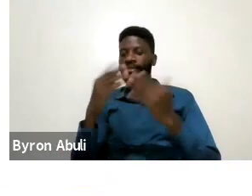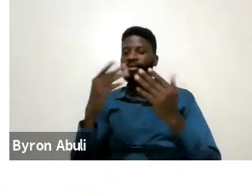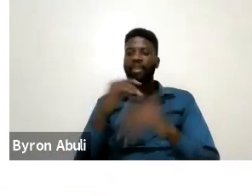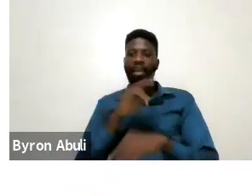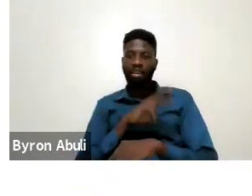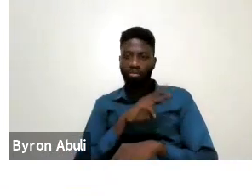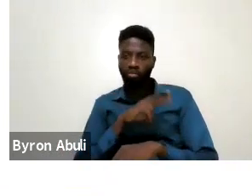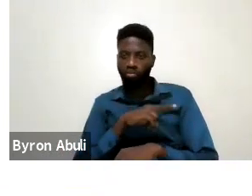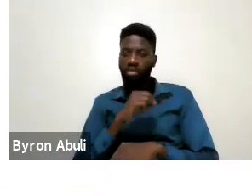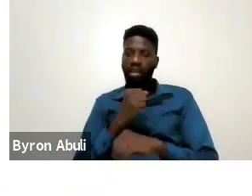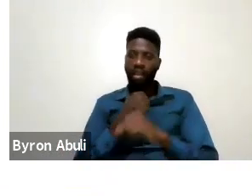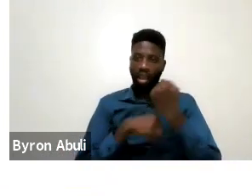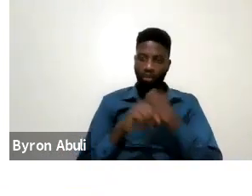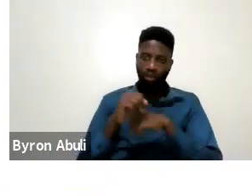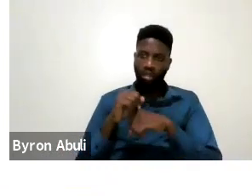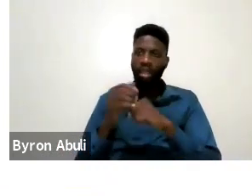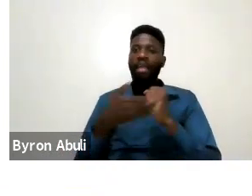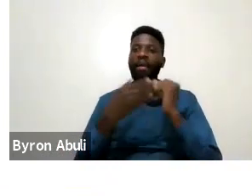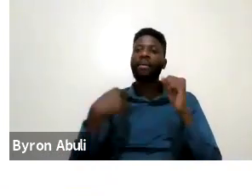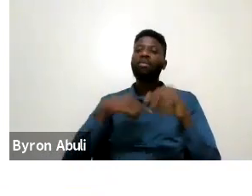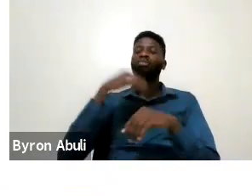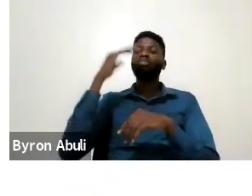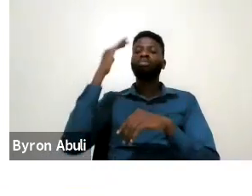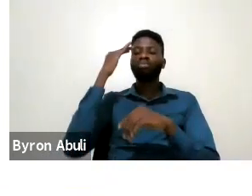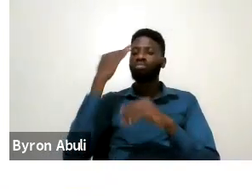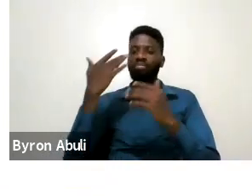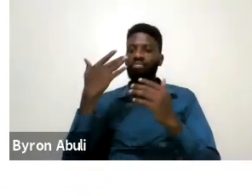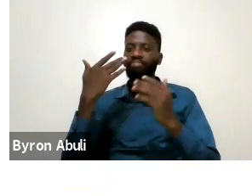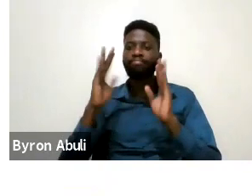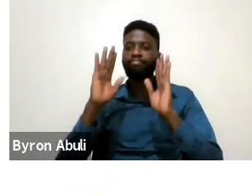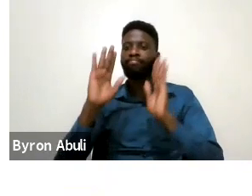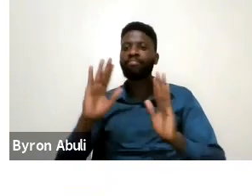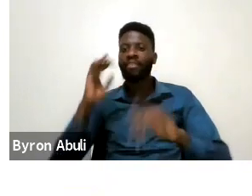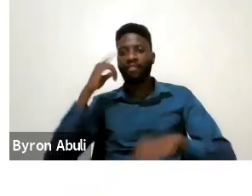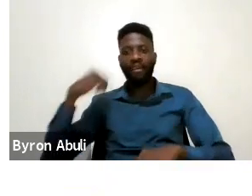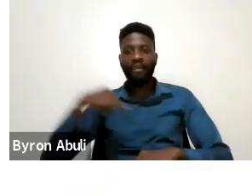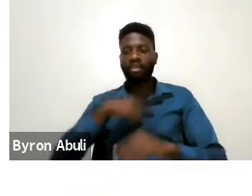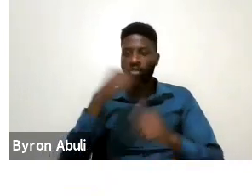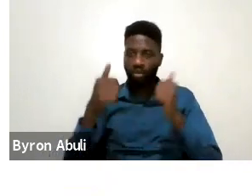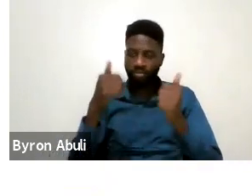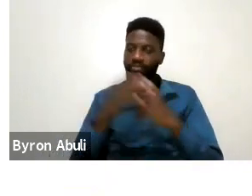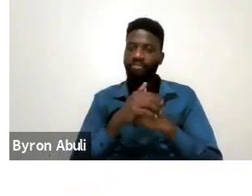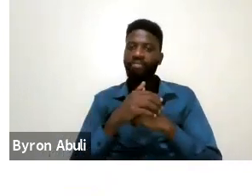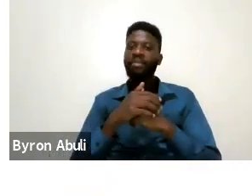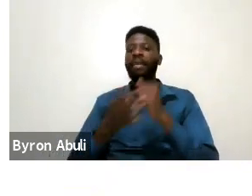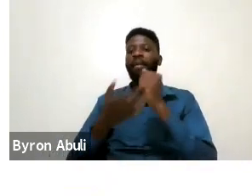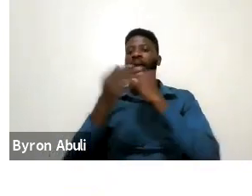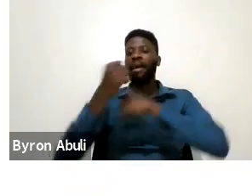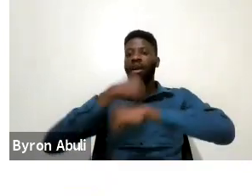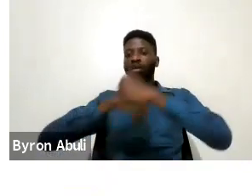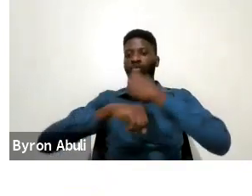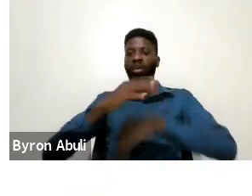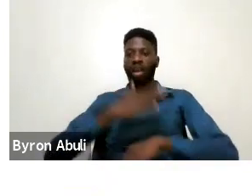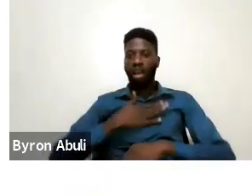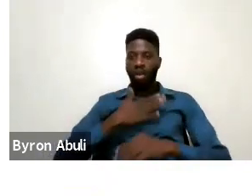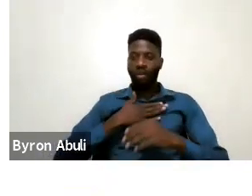to determine what is important to us. Values describe the personal qualities we choose to embody to guide our actions, the sort of person we